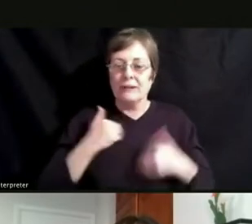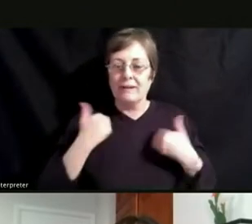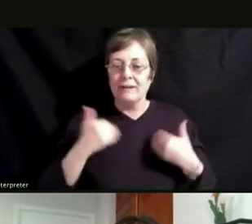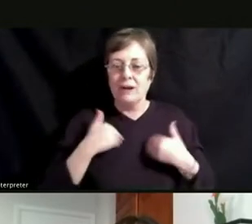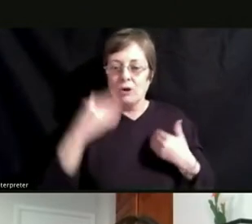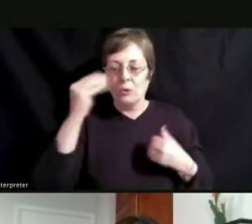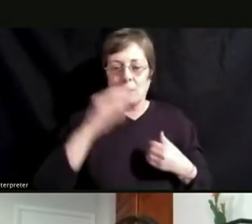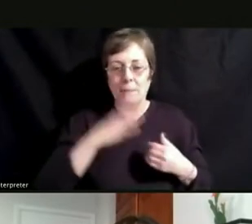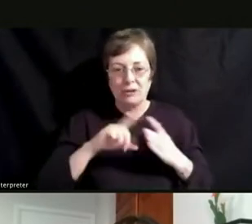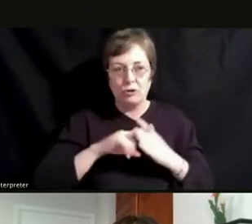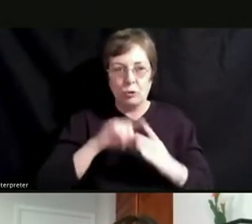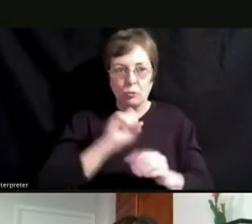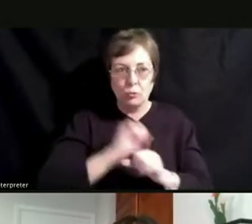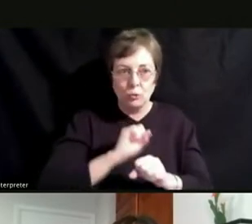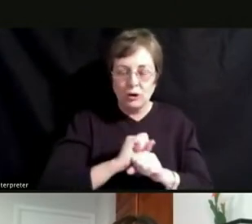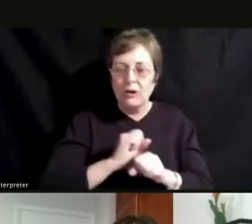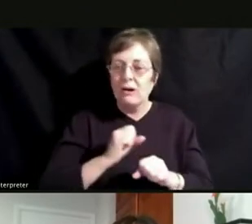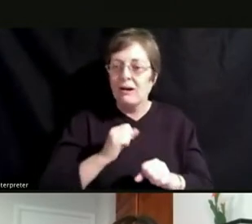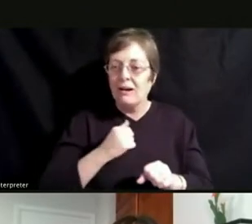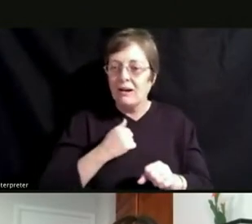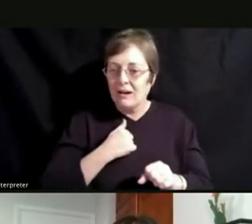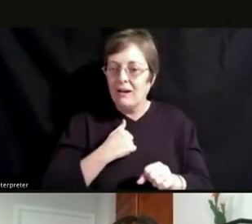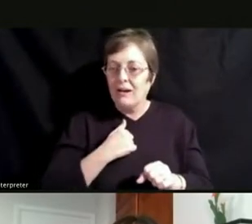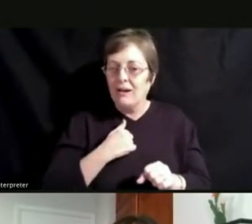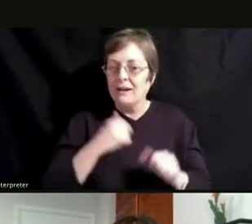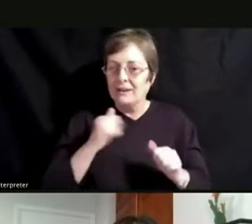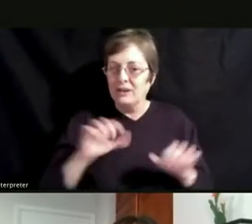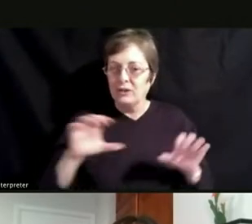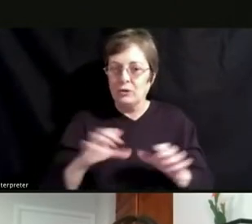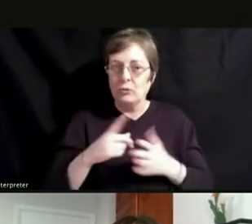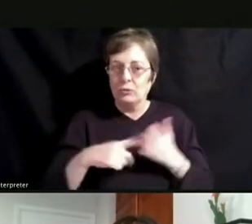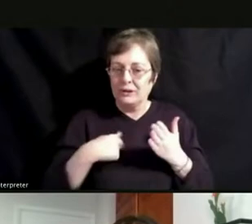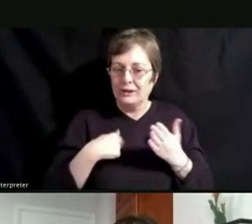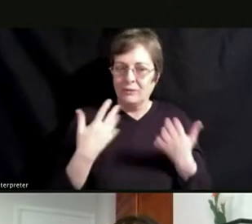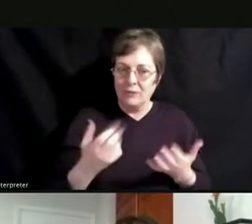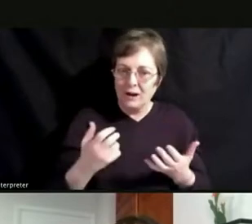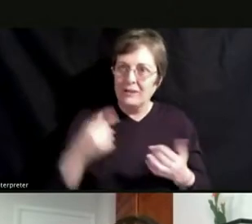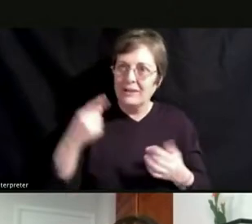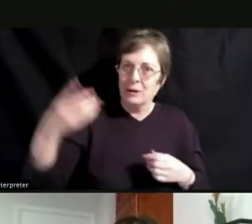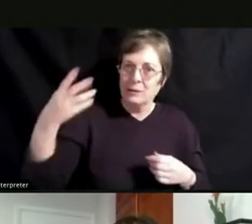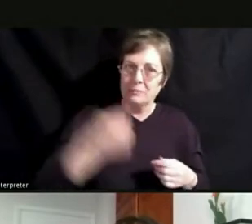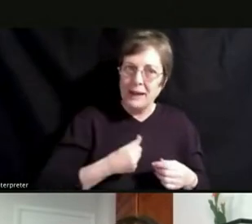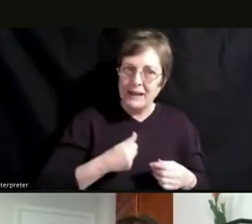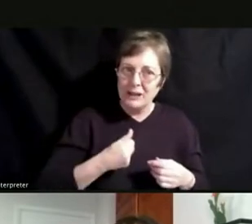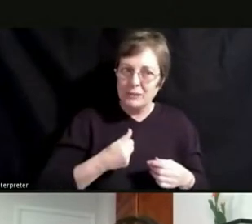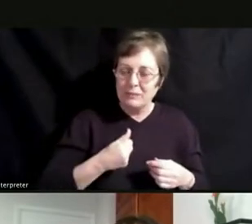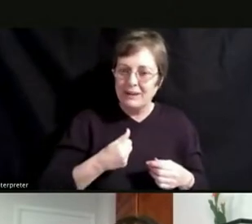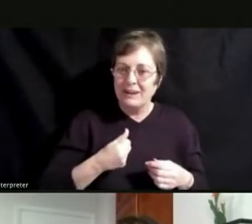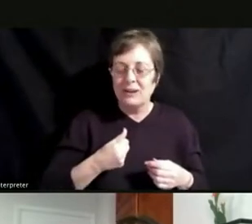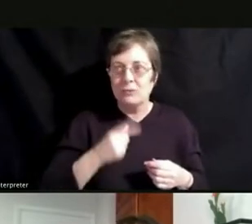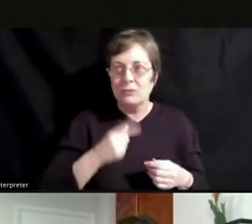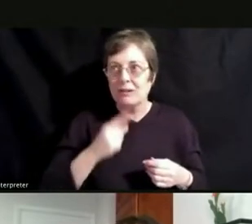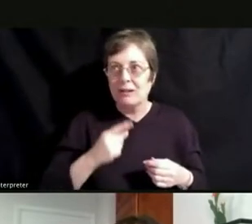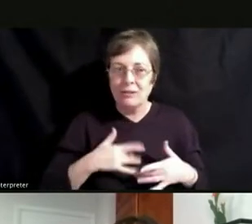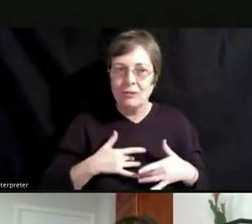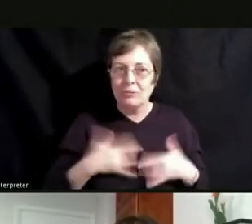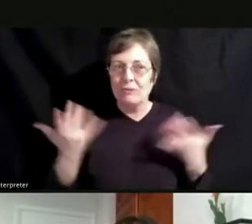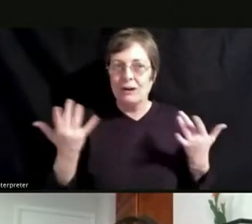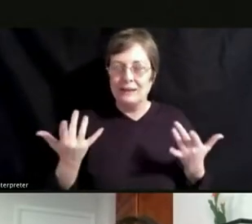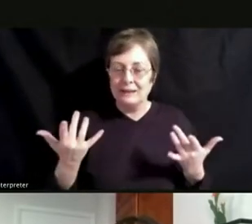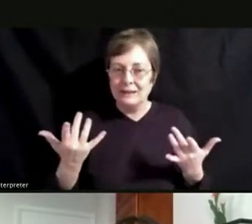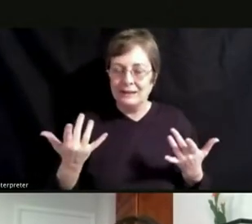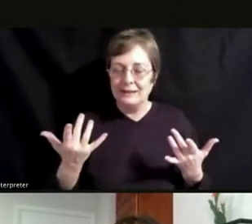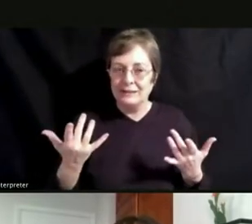the fact that I was getting to do what I wanted to do, but I got a paycheck for it, it was exhilarating. And